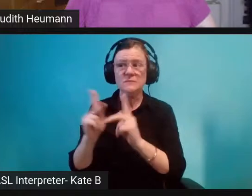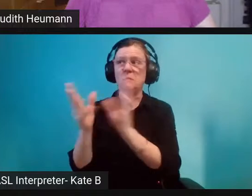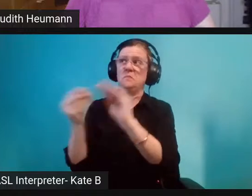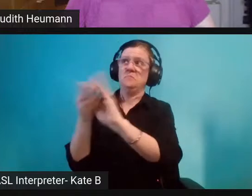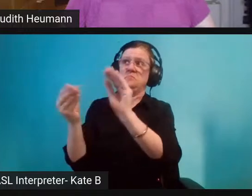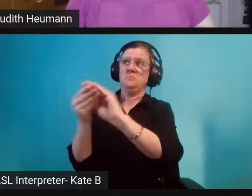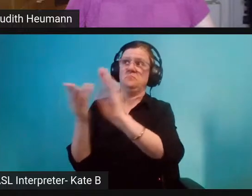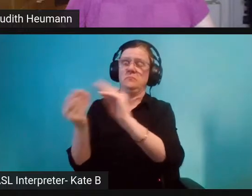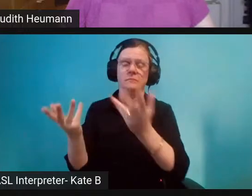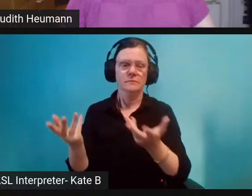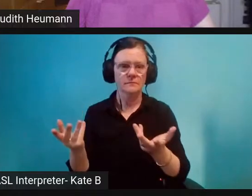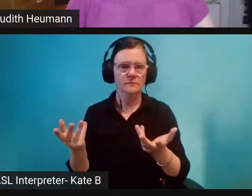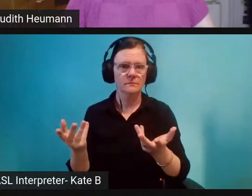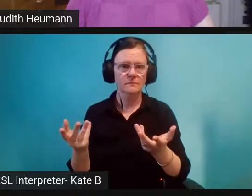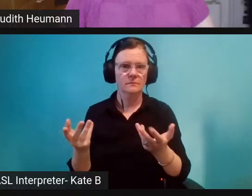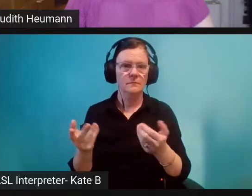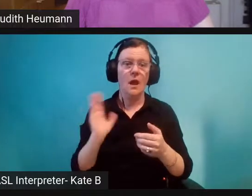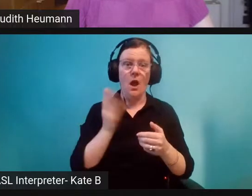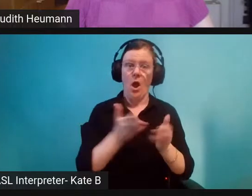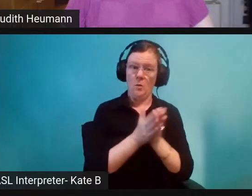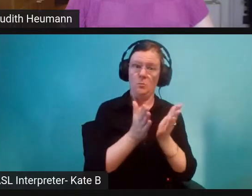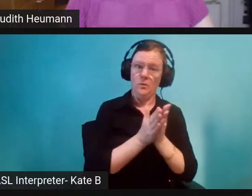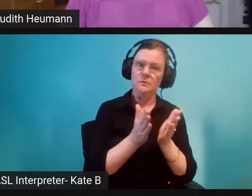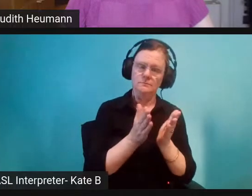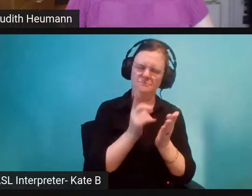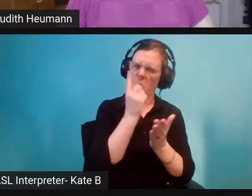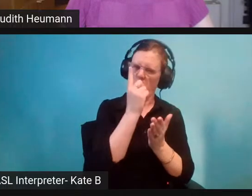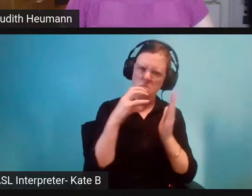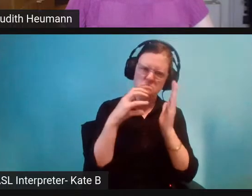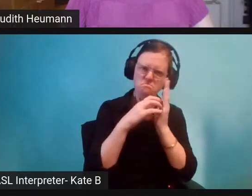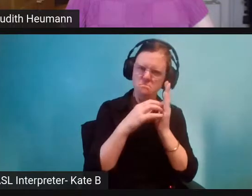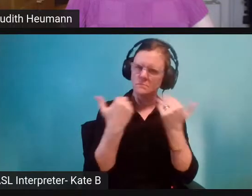me, you know, one of the important parts of our book was